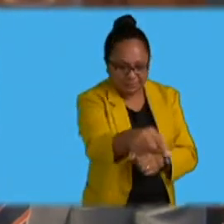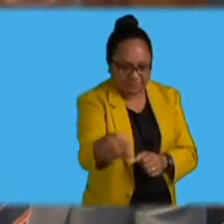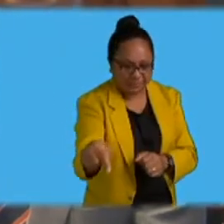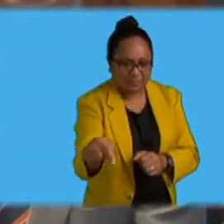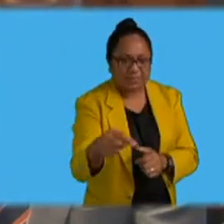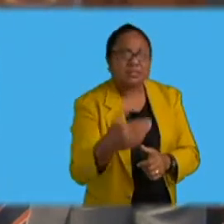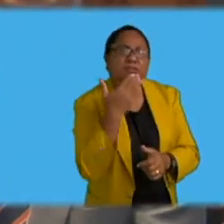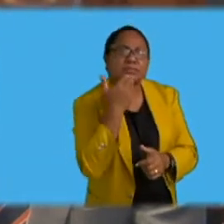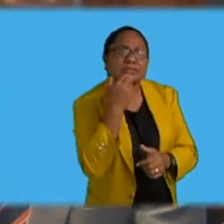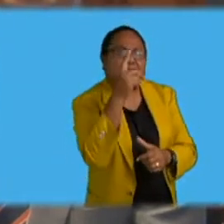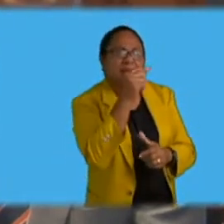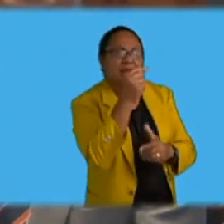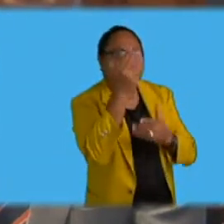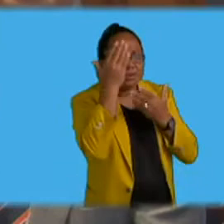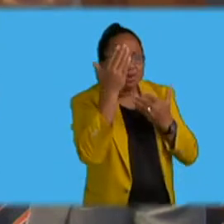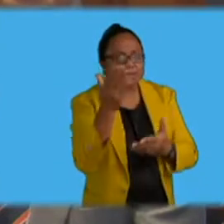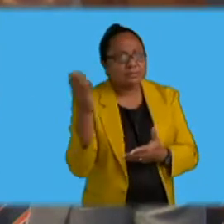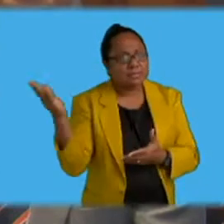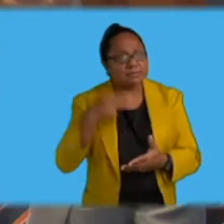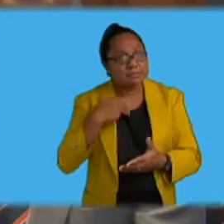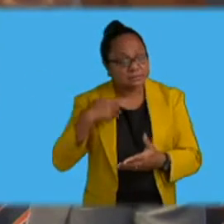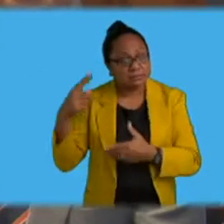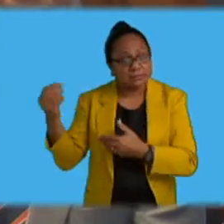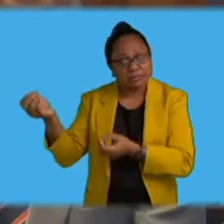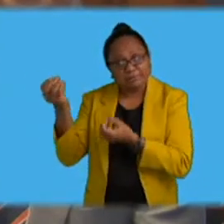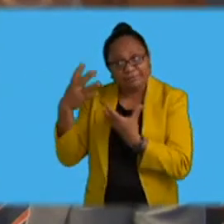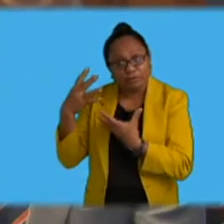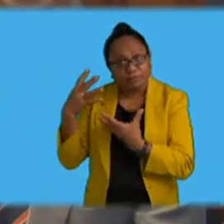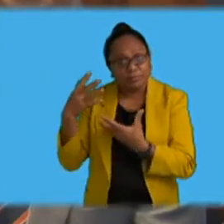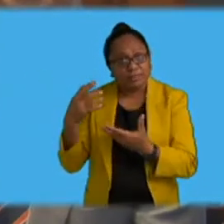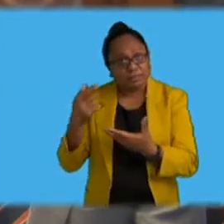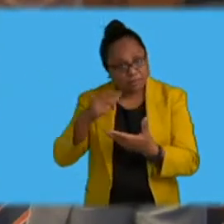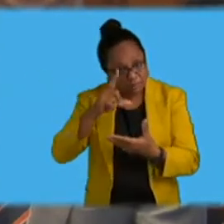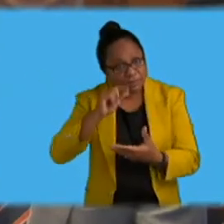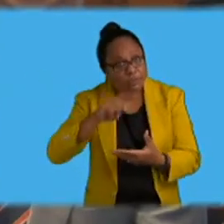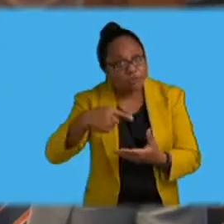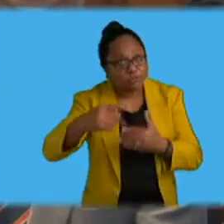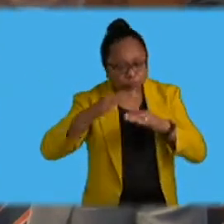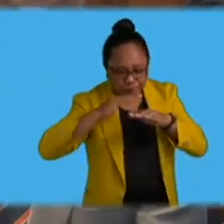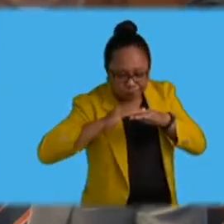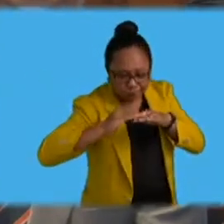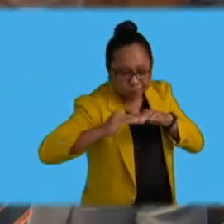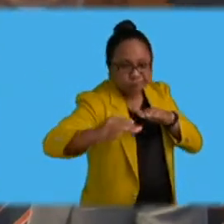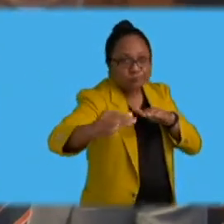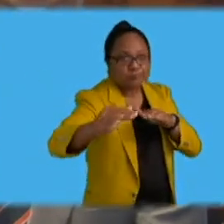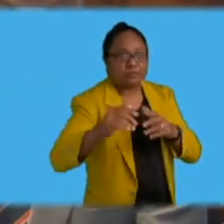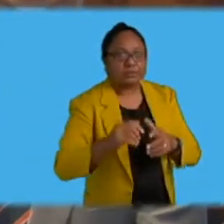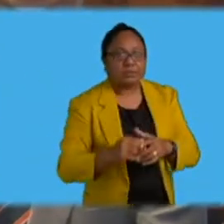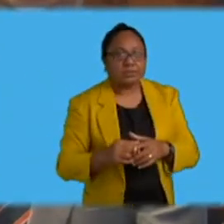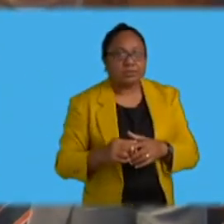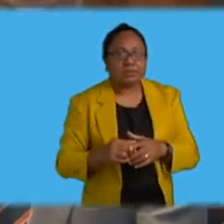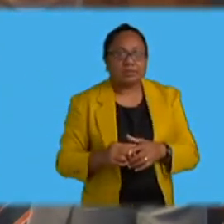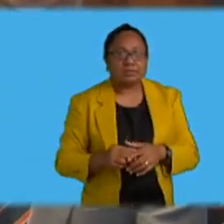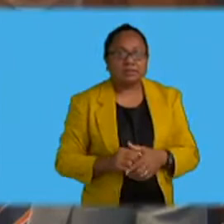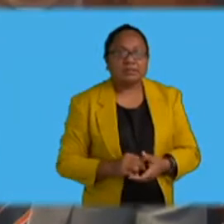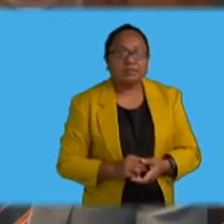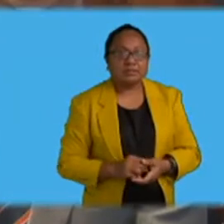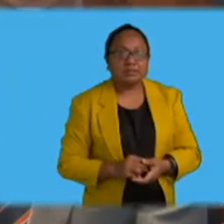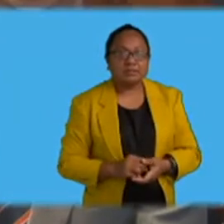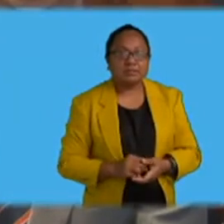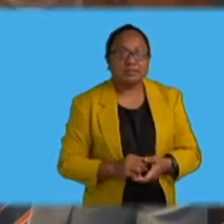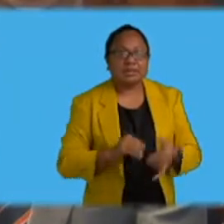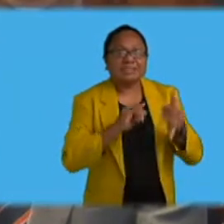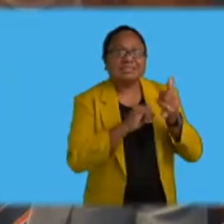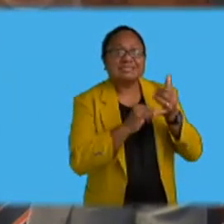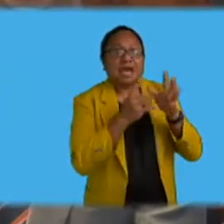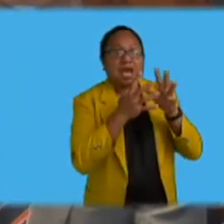can inform this House whether they'll continue that Tasiling right up to Sere, because that road is named Sawani